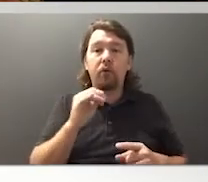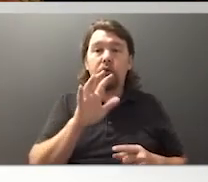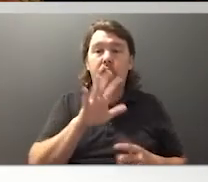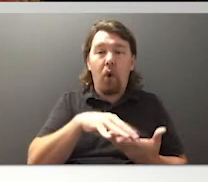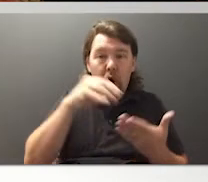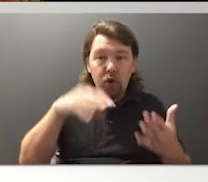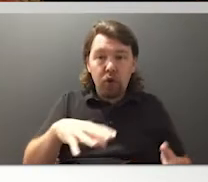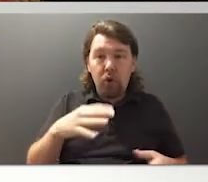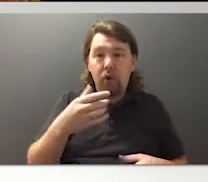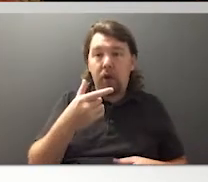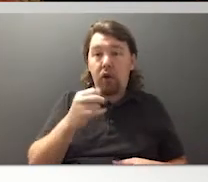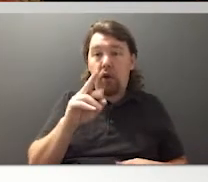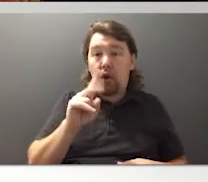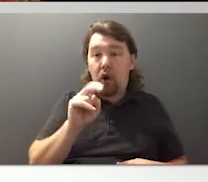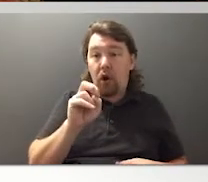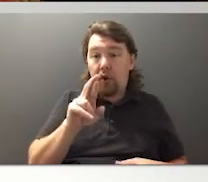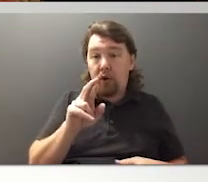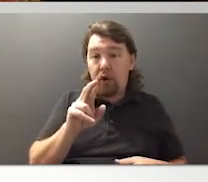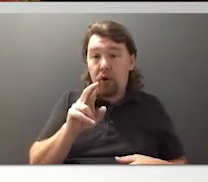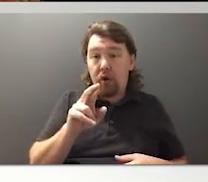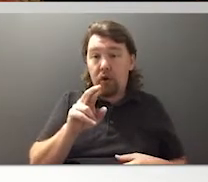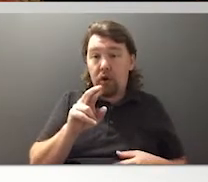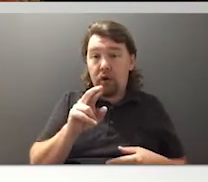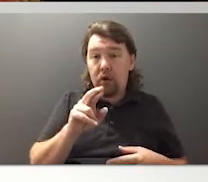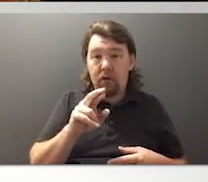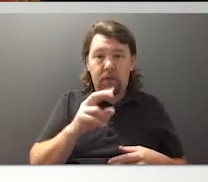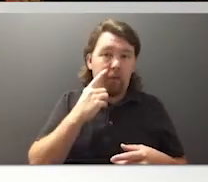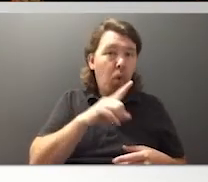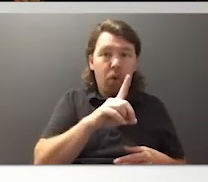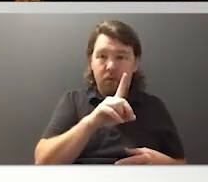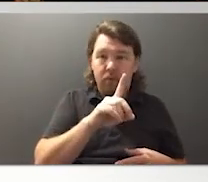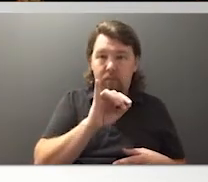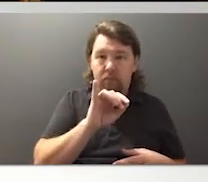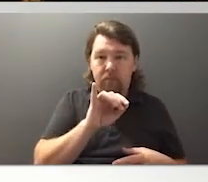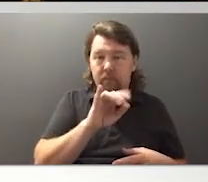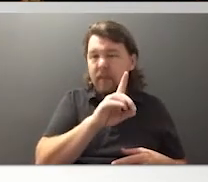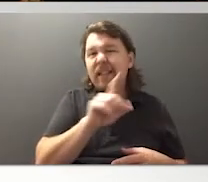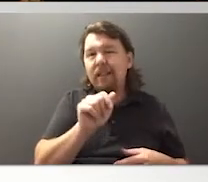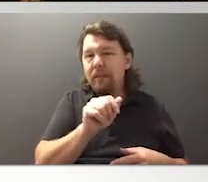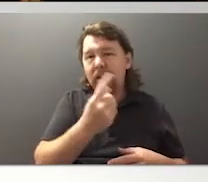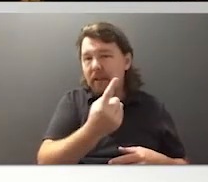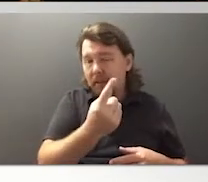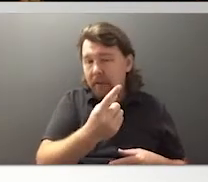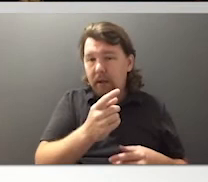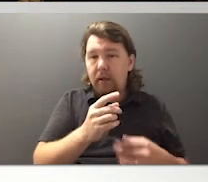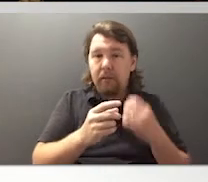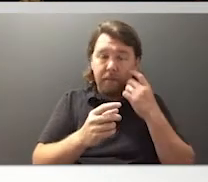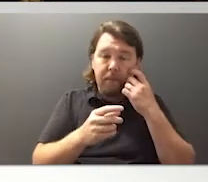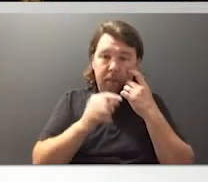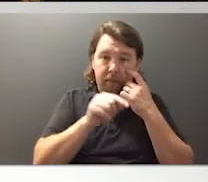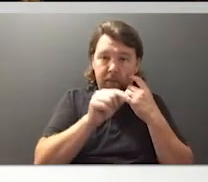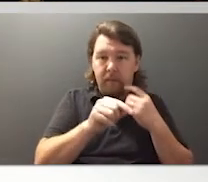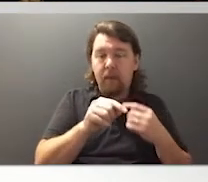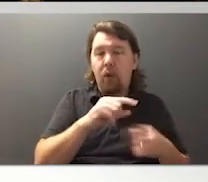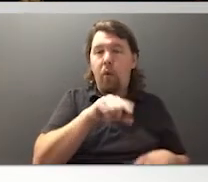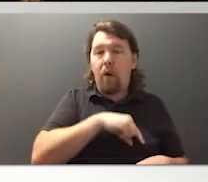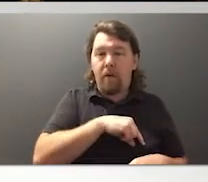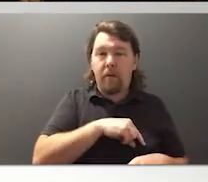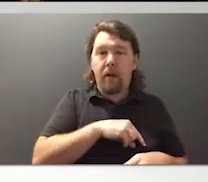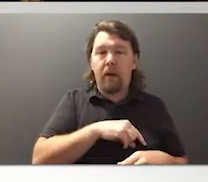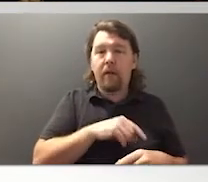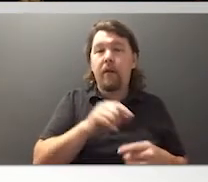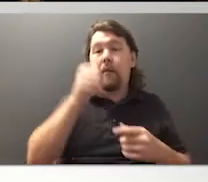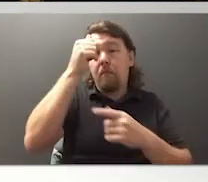the income-based scholarship. So let me be very clear. That means the sibling that qualifies can go to a private